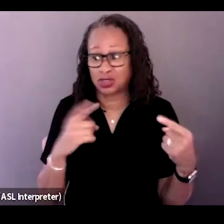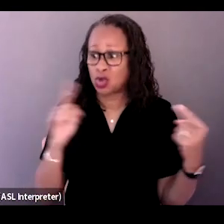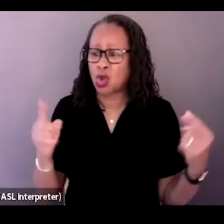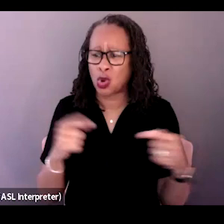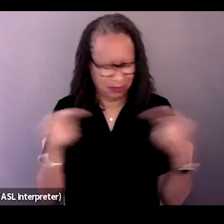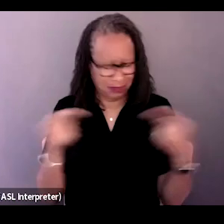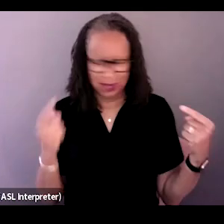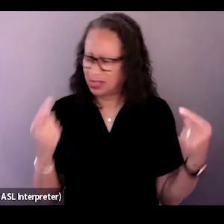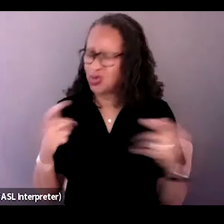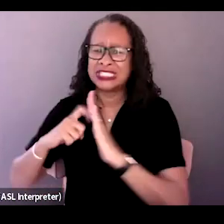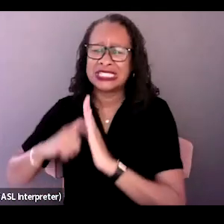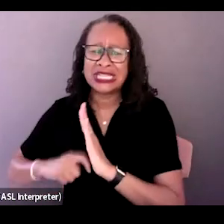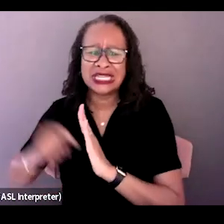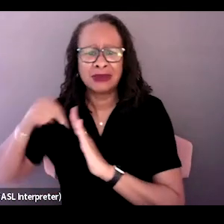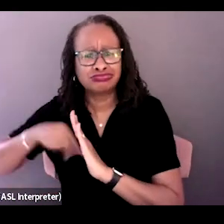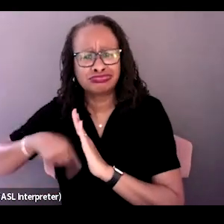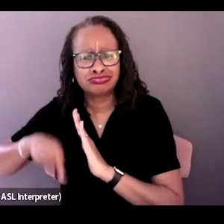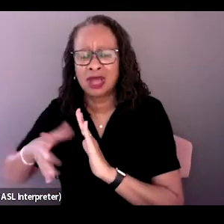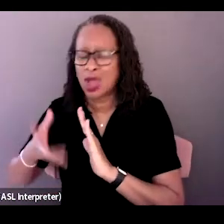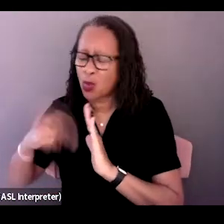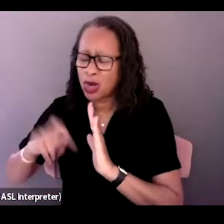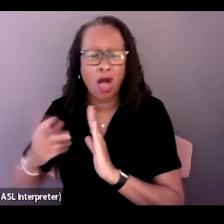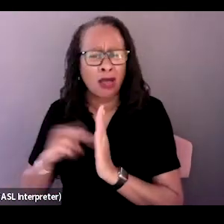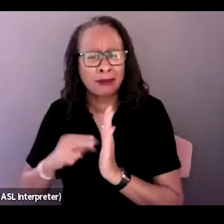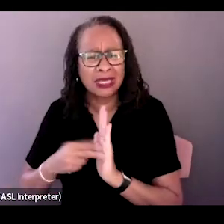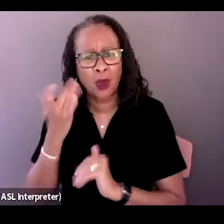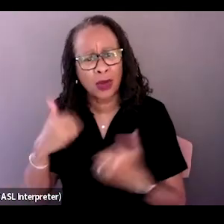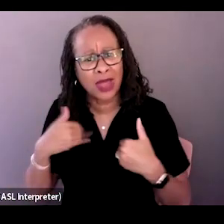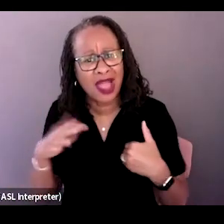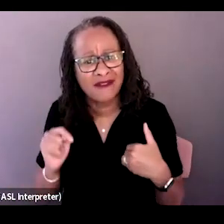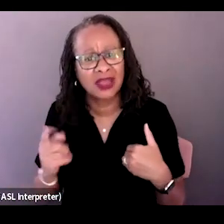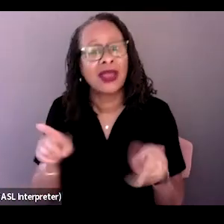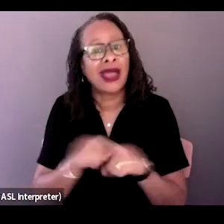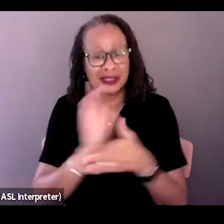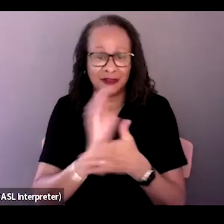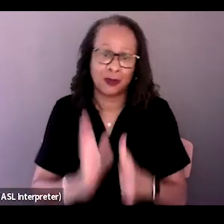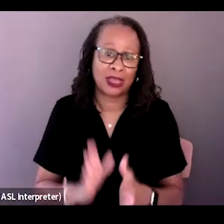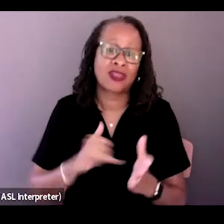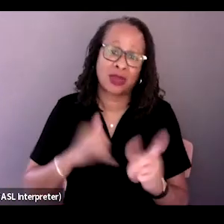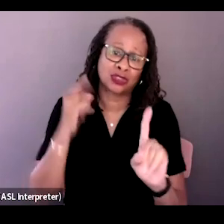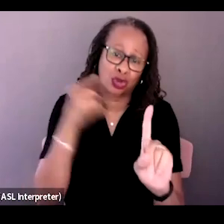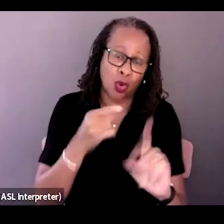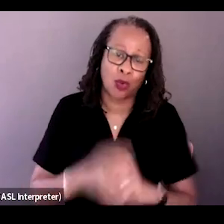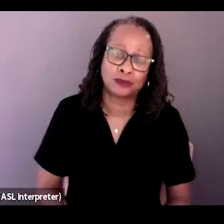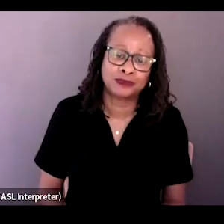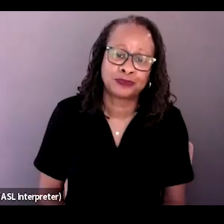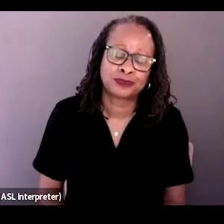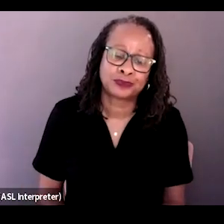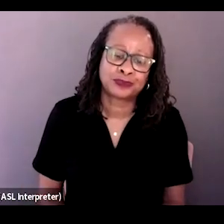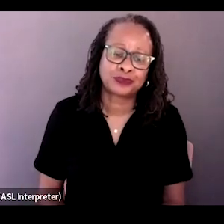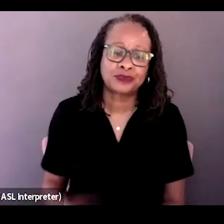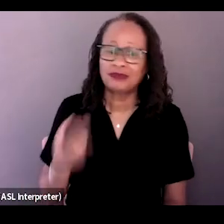deeper of like, what did that all mean, right? What did that all mean as a filmmaker? And of course, yeah. Well,